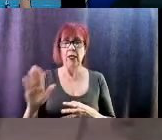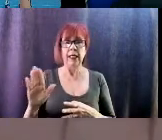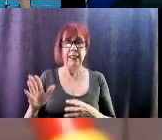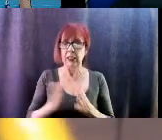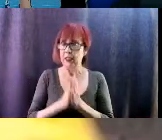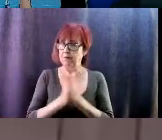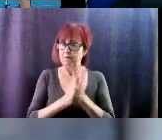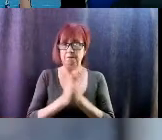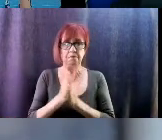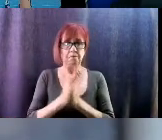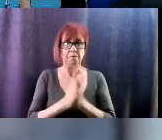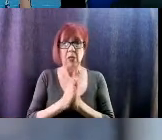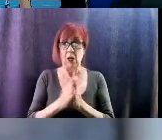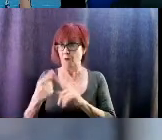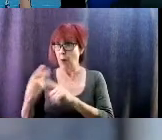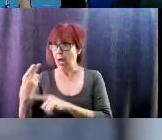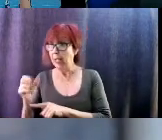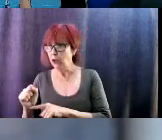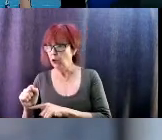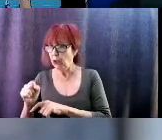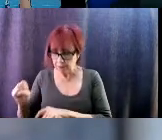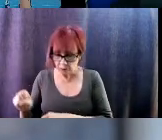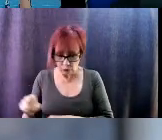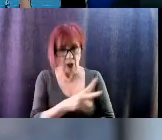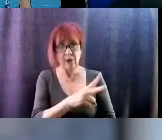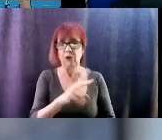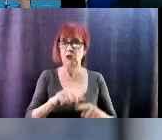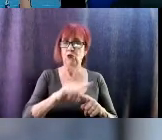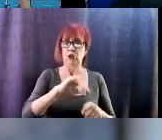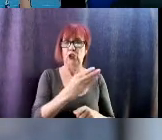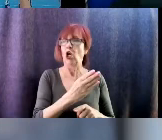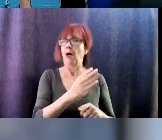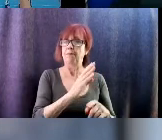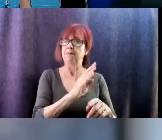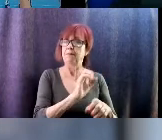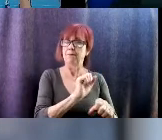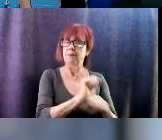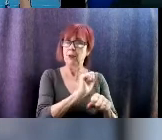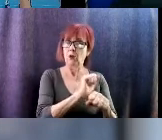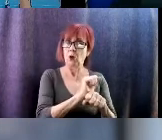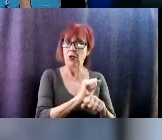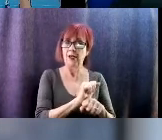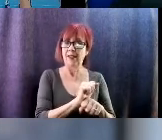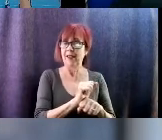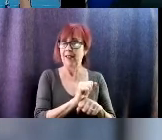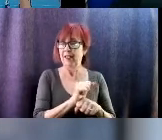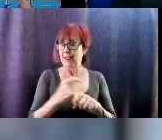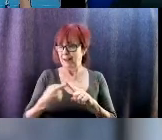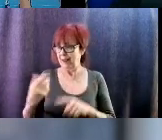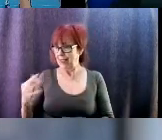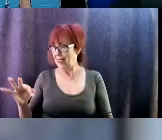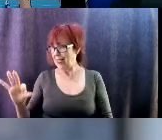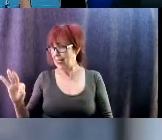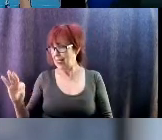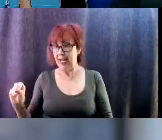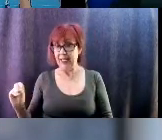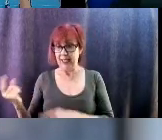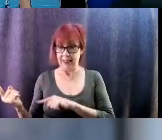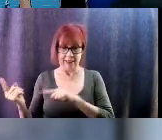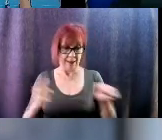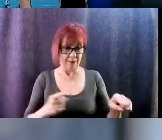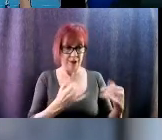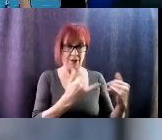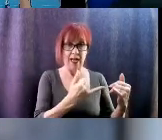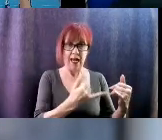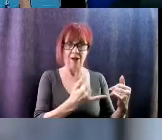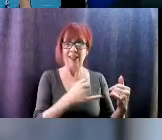that we saw in high school to his job site. And to fast forward from the mid-90s to today, he's about ready